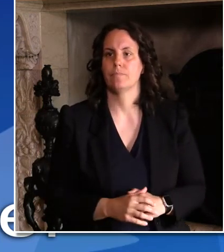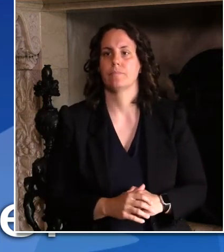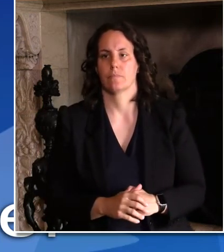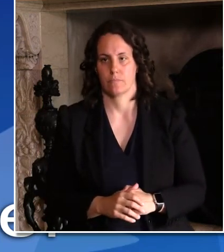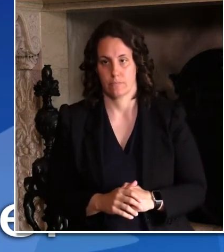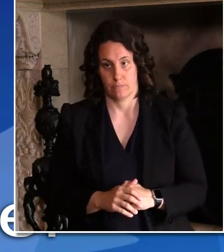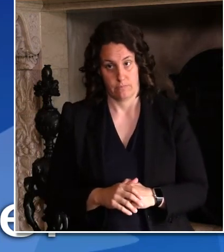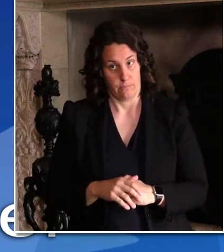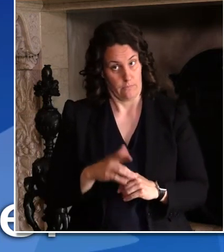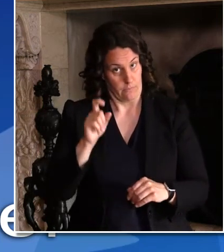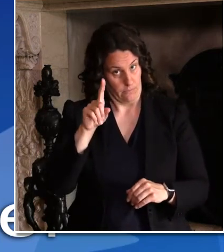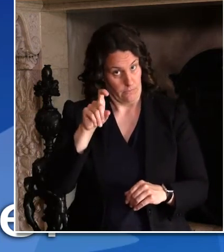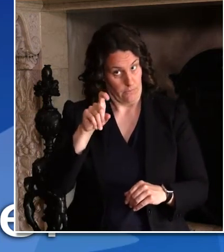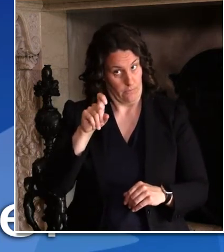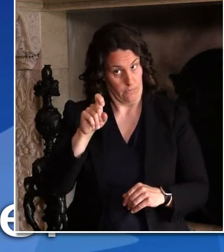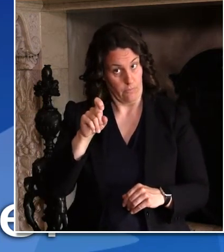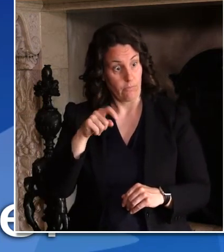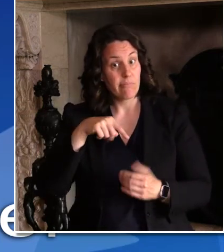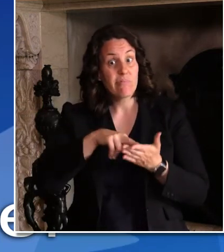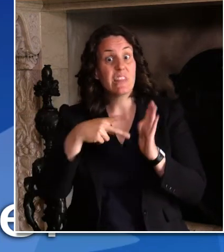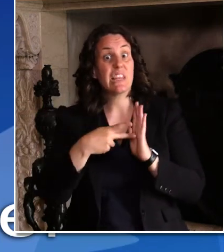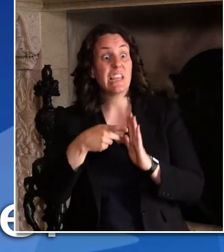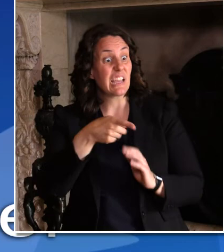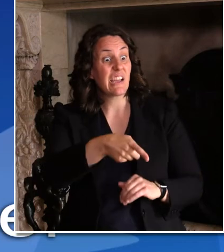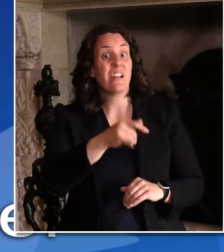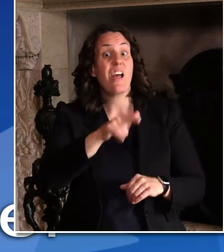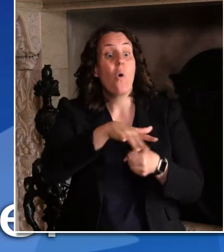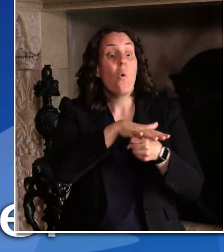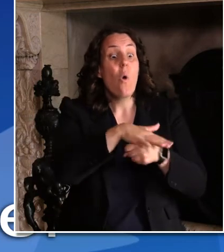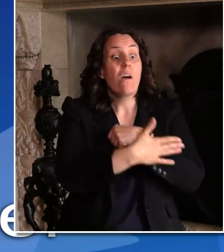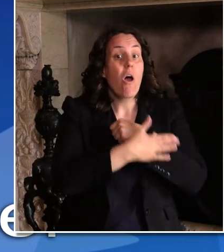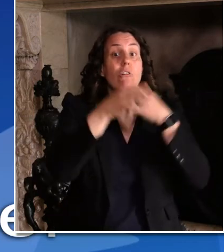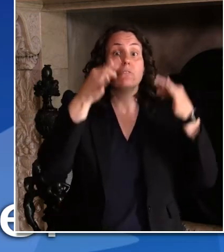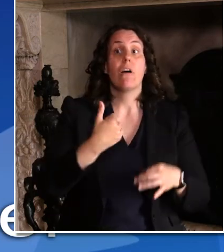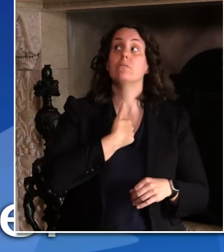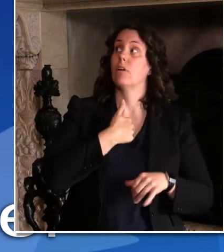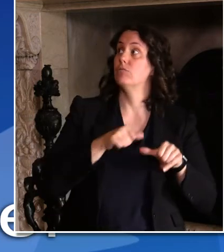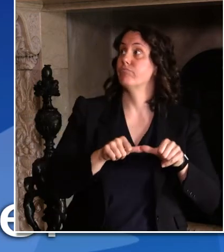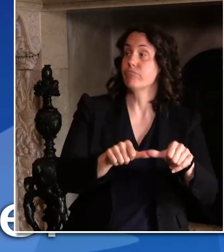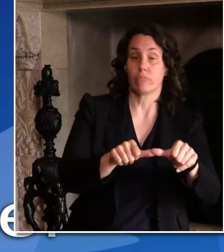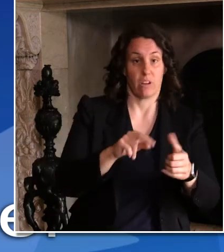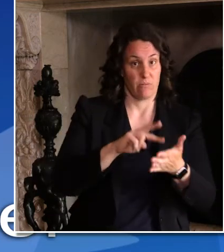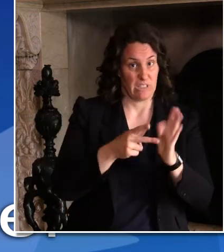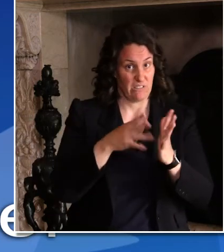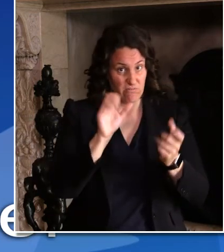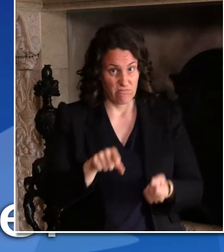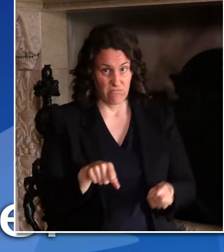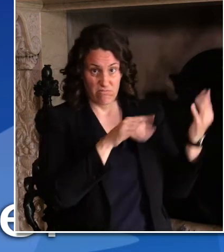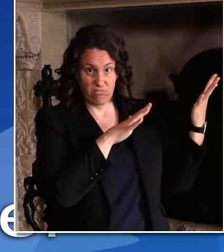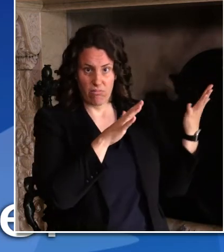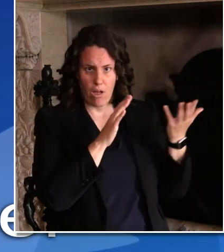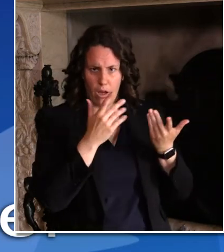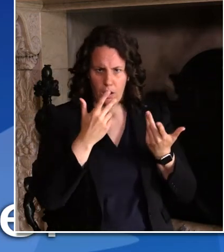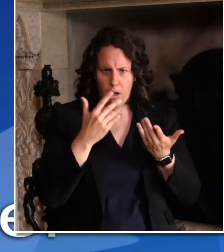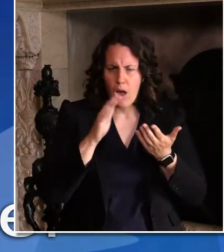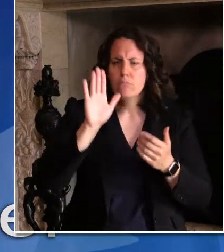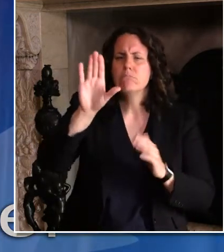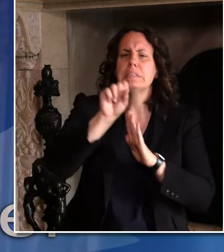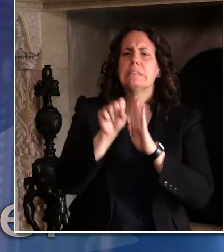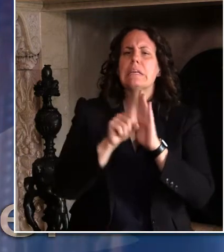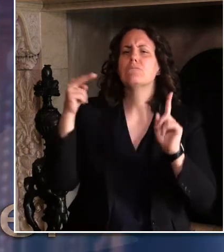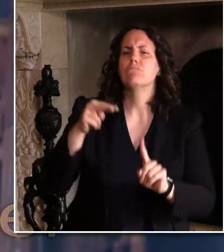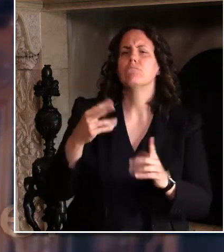struck down? And does the state plan to have a large role in the defense against this lawsuit? Thanks. Sure. This is Ryan Elsistu, and